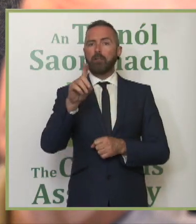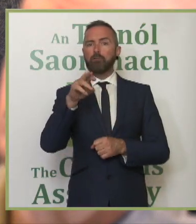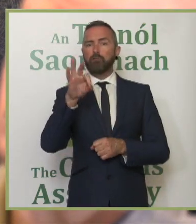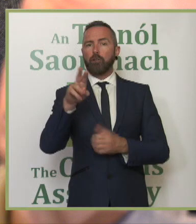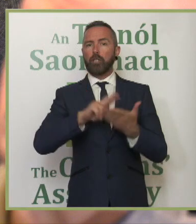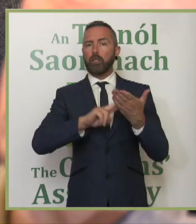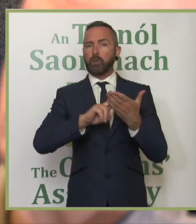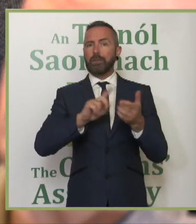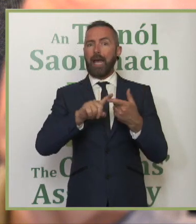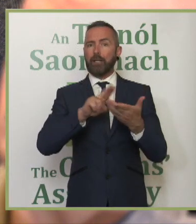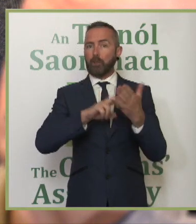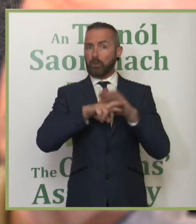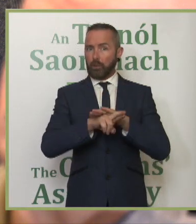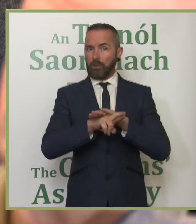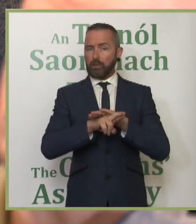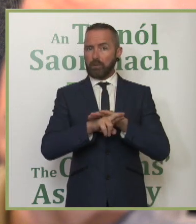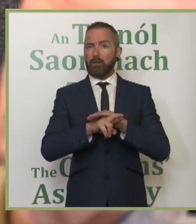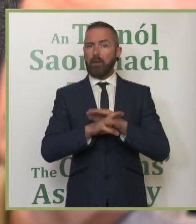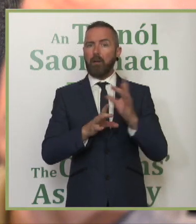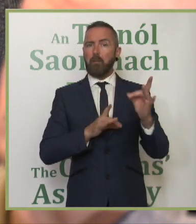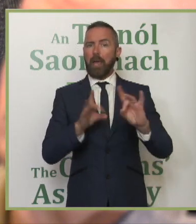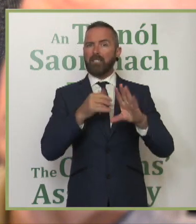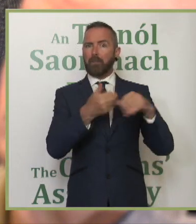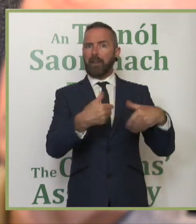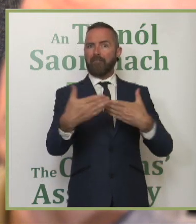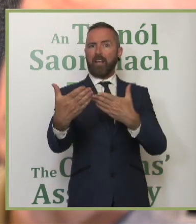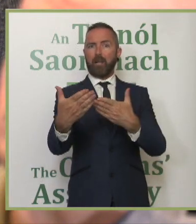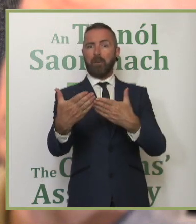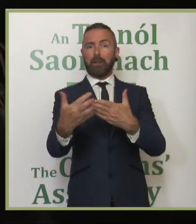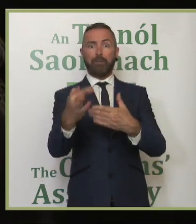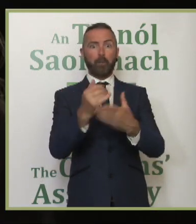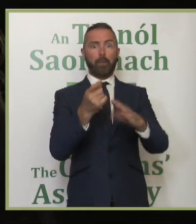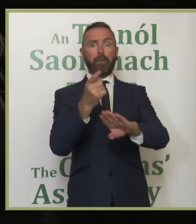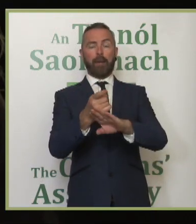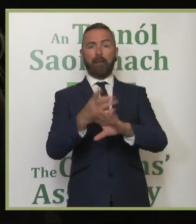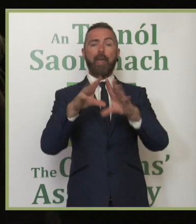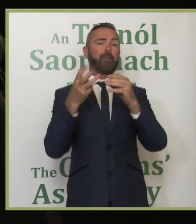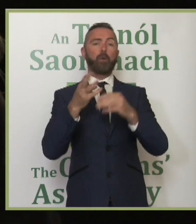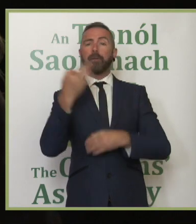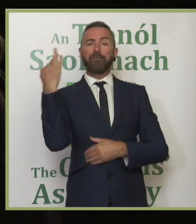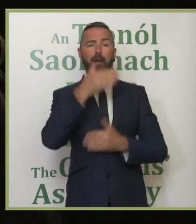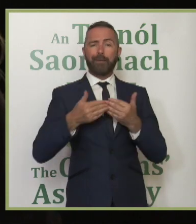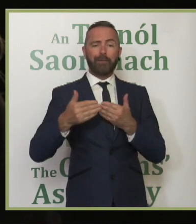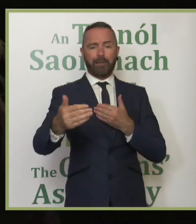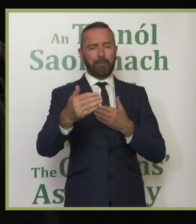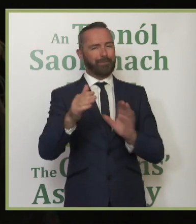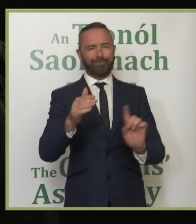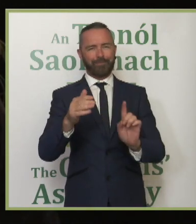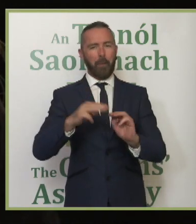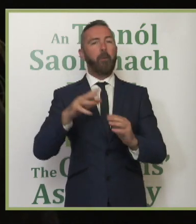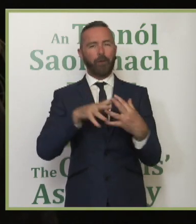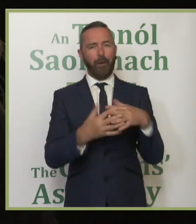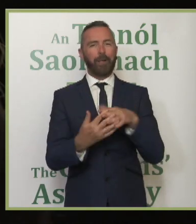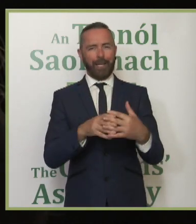and drug users and making something available and everything will be fine. But it's a little bit more complex than that.